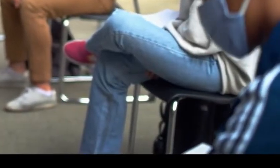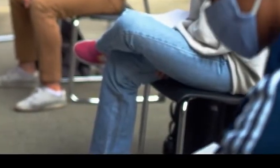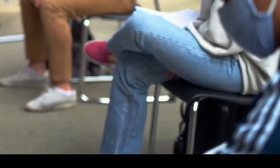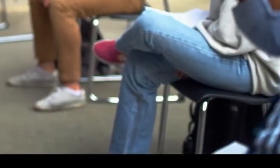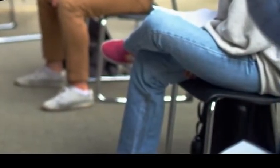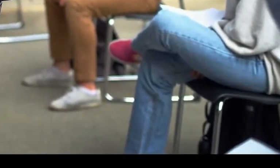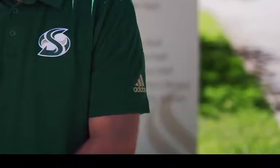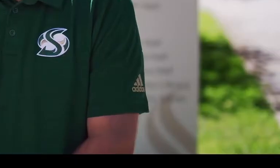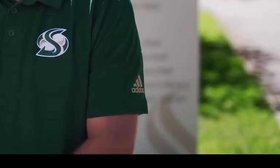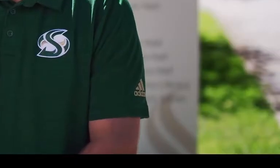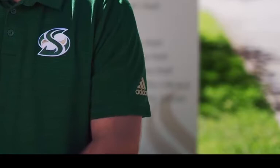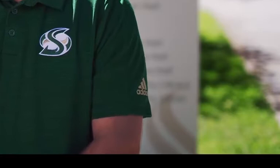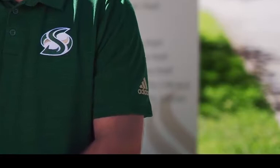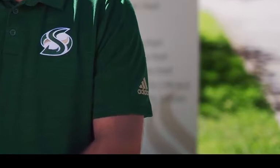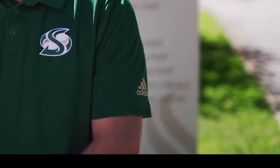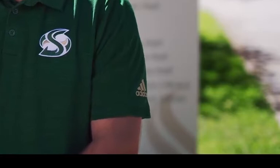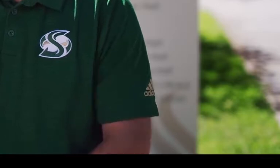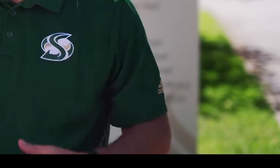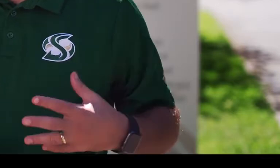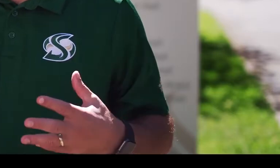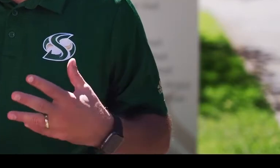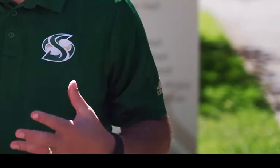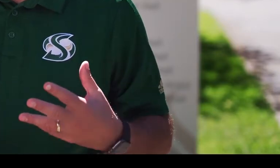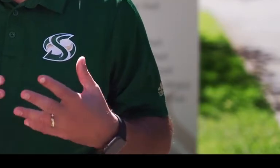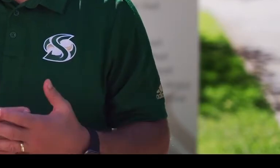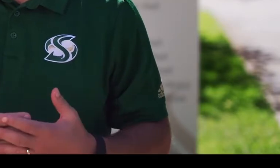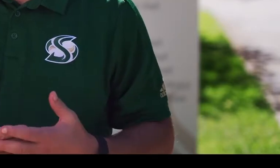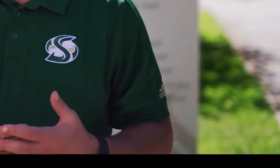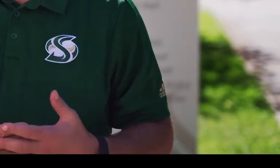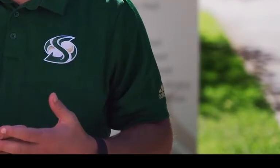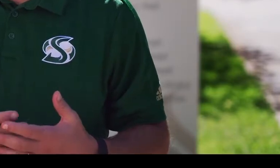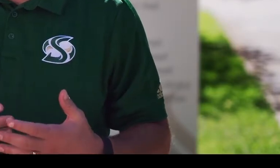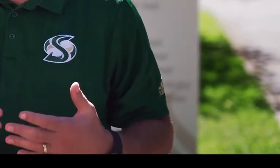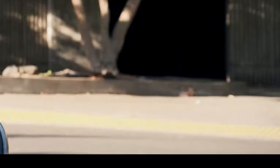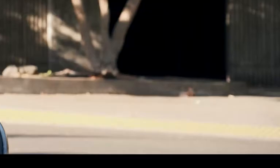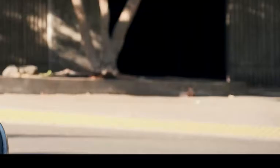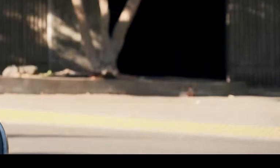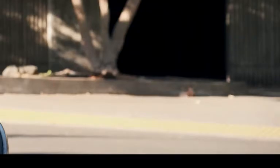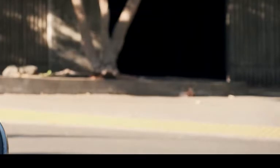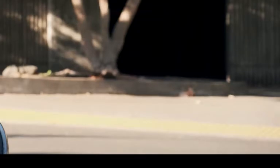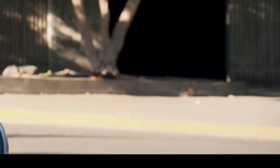at school. It's exceptionally important that we teach some of our classes with some face-to-face contact.